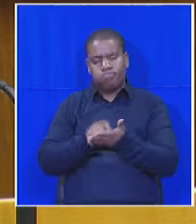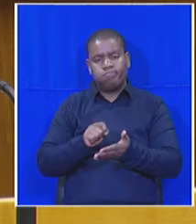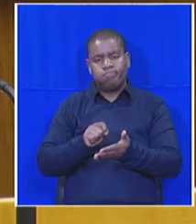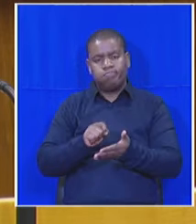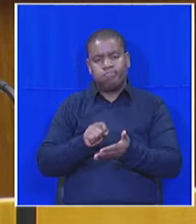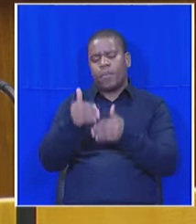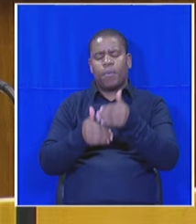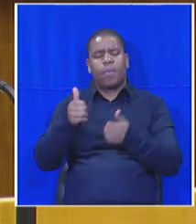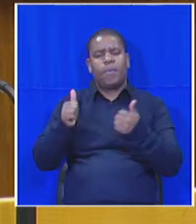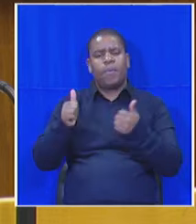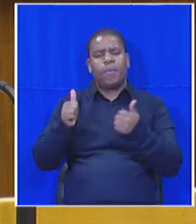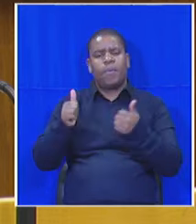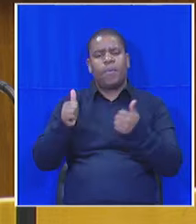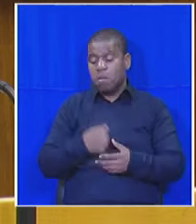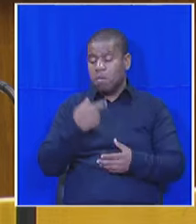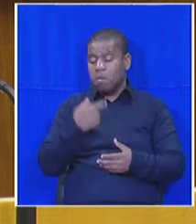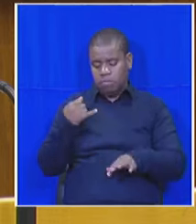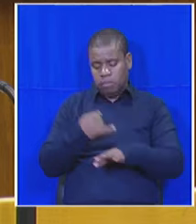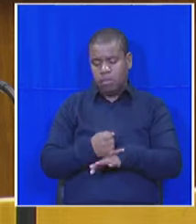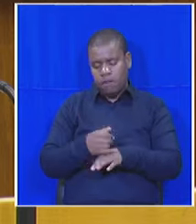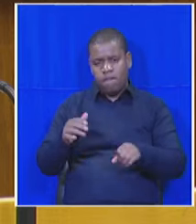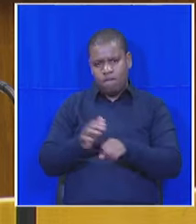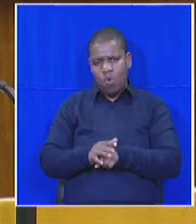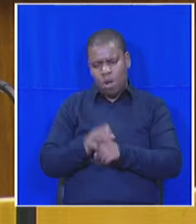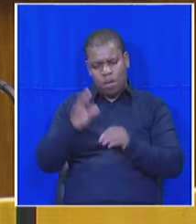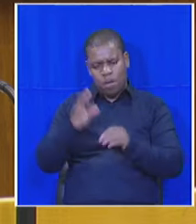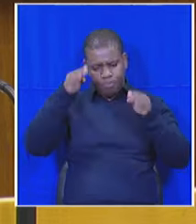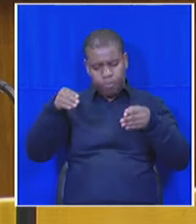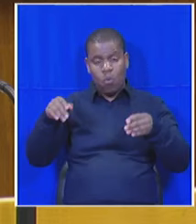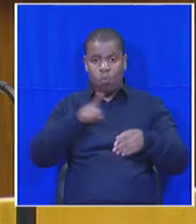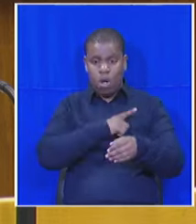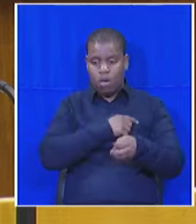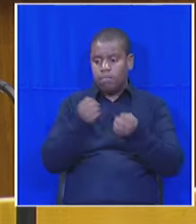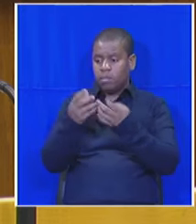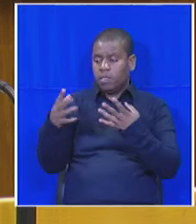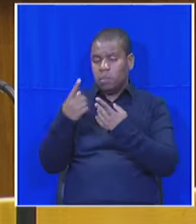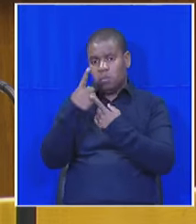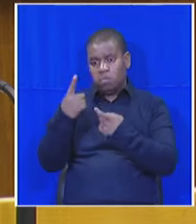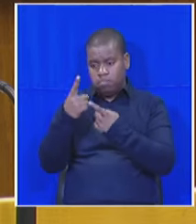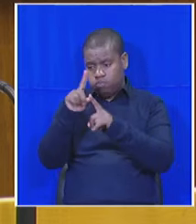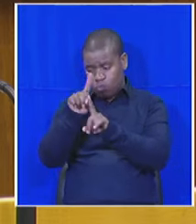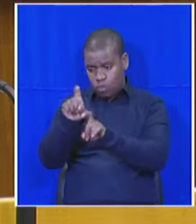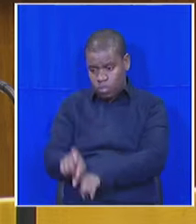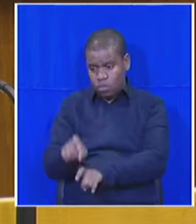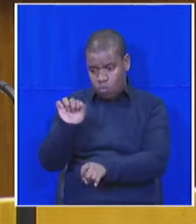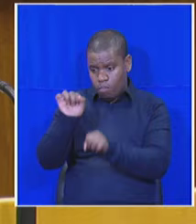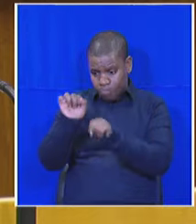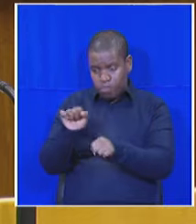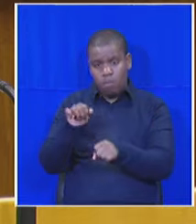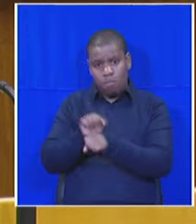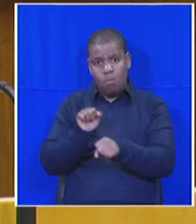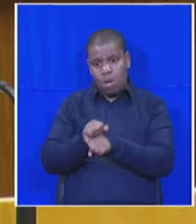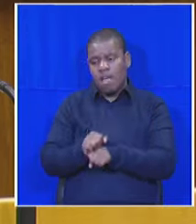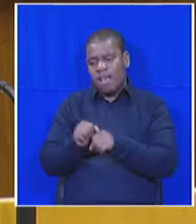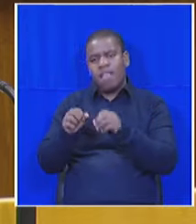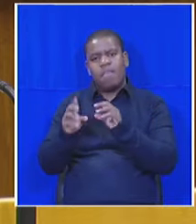direction. All of these require urgent attention, Deputy Speaker, although many questions about the effectiveness and the credibility of this department will